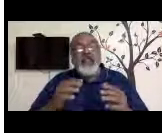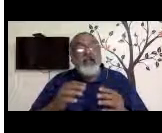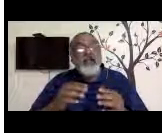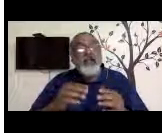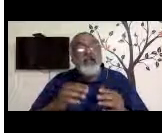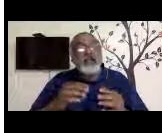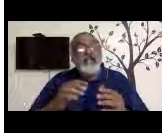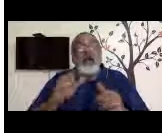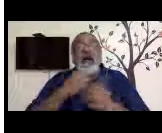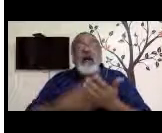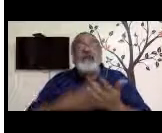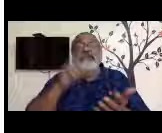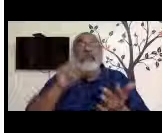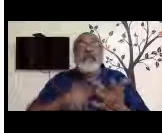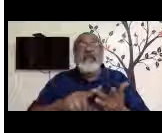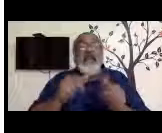RCI Act,